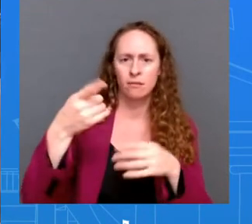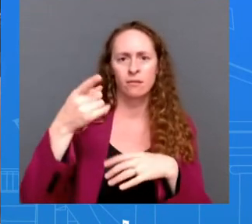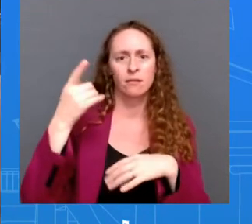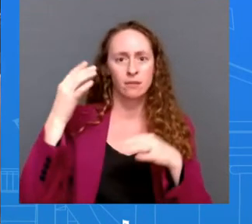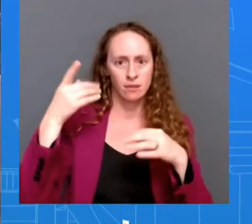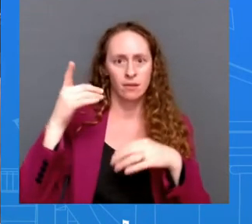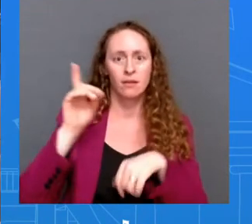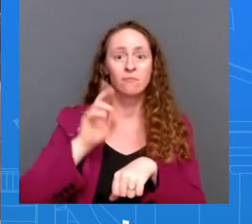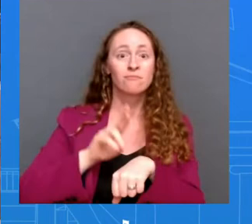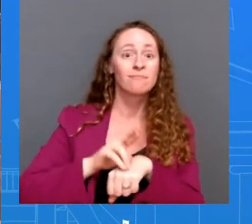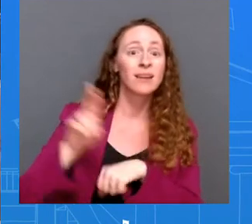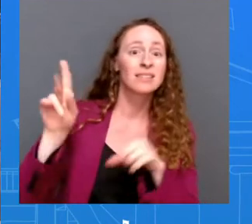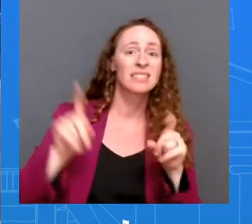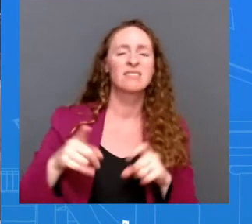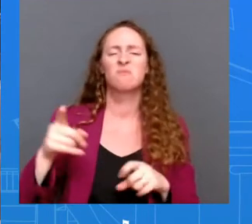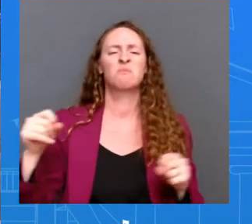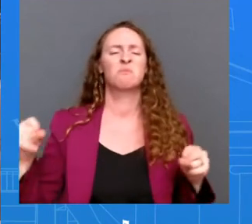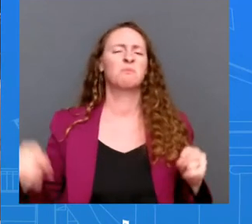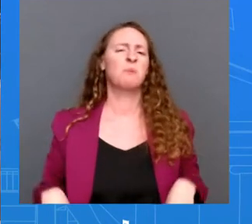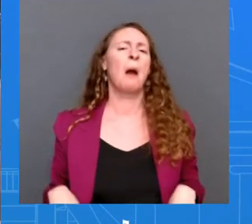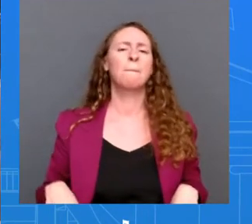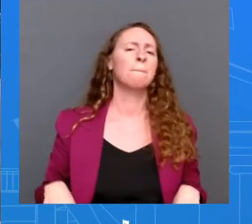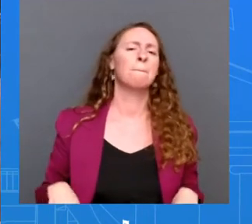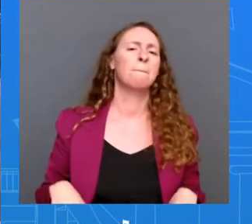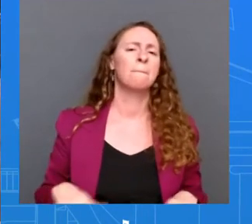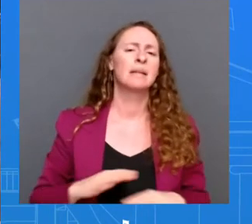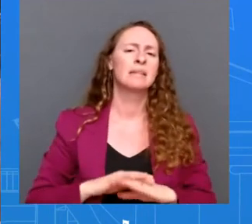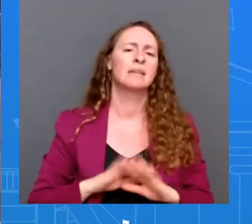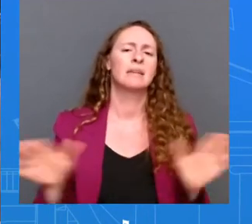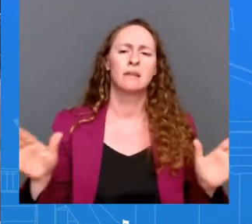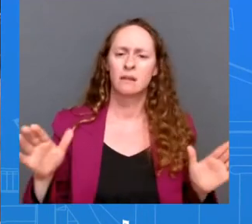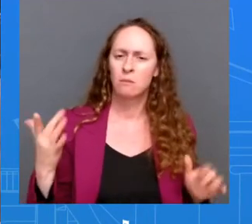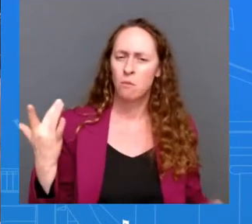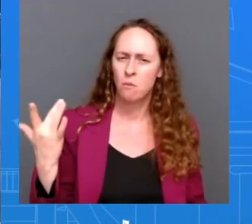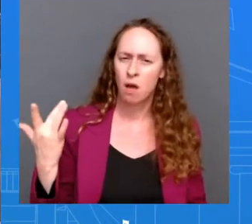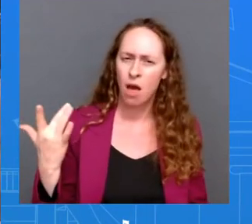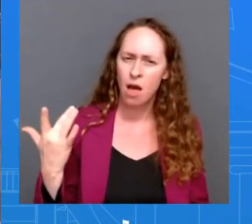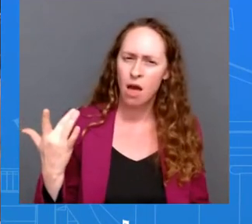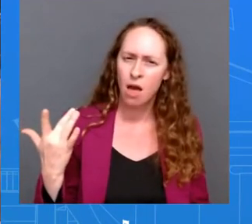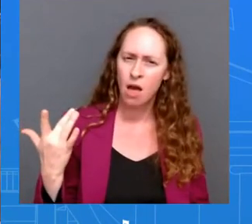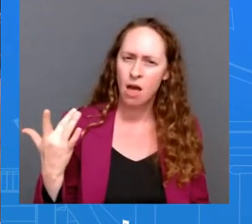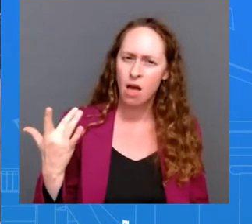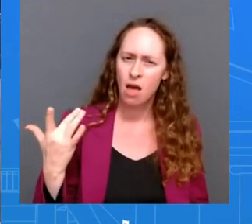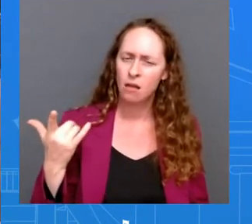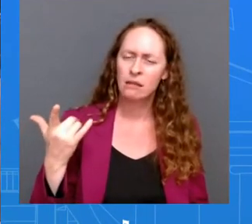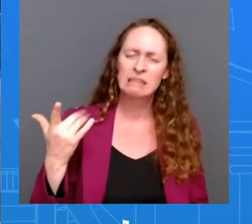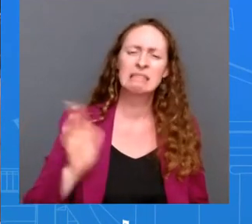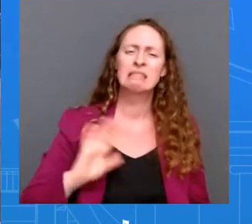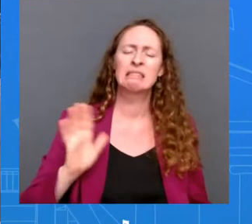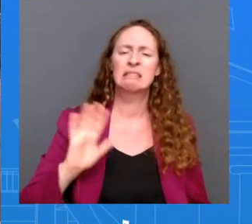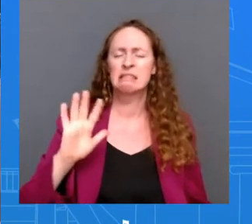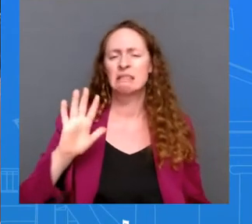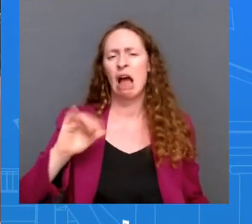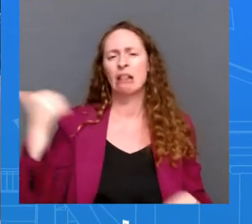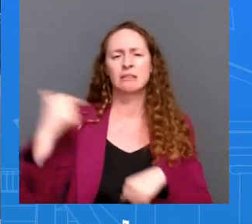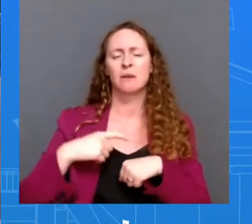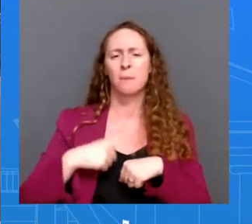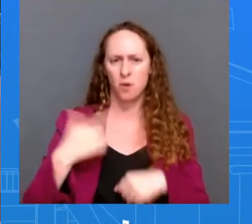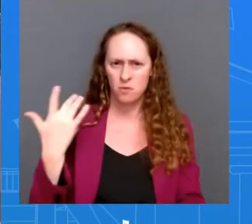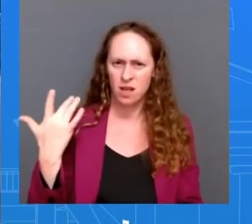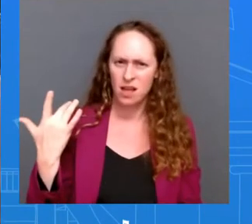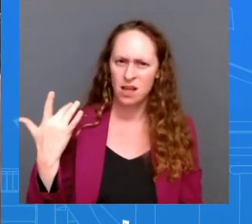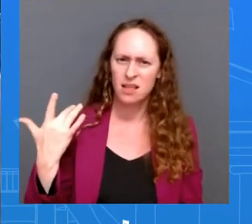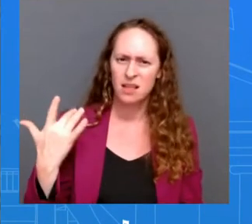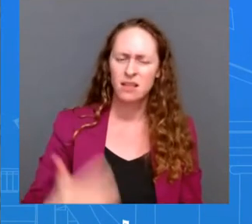direction, to cancel that? Was that the president's decision? And I guess, can you put a little bit more meat on the bones in terms of lessening tensions right